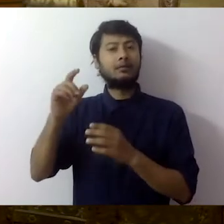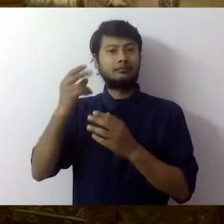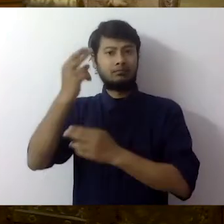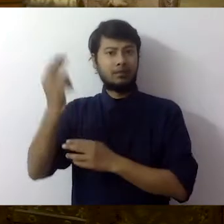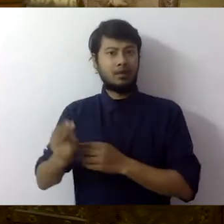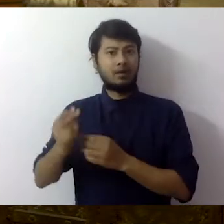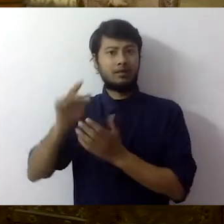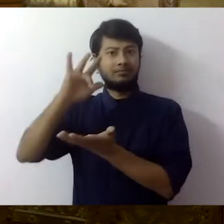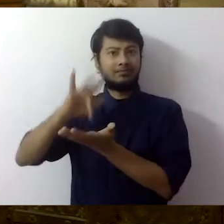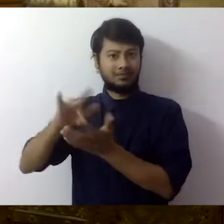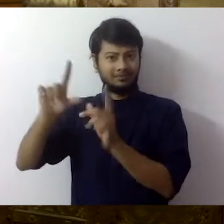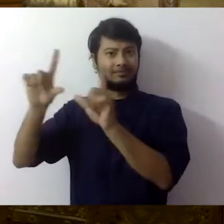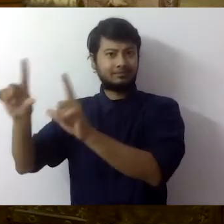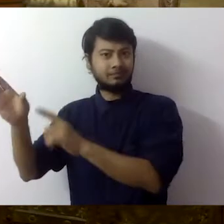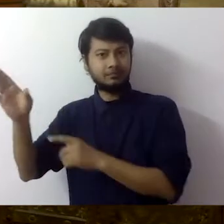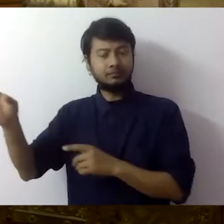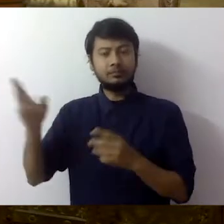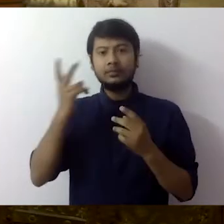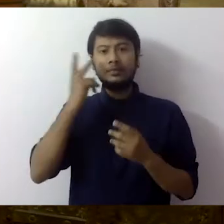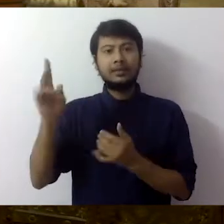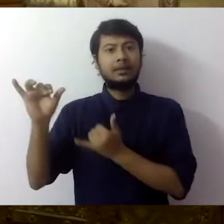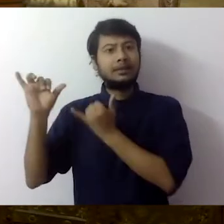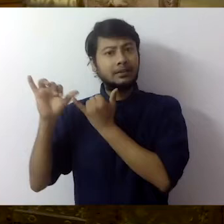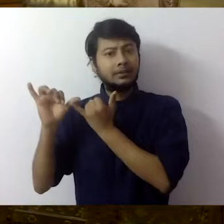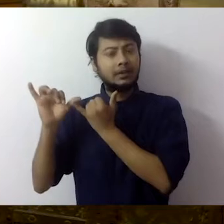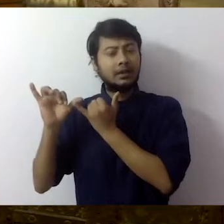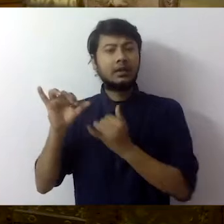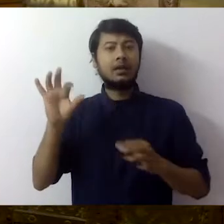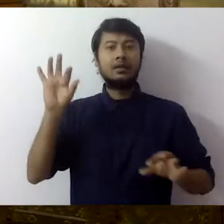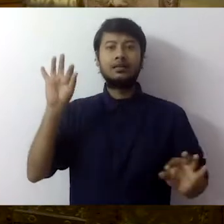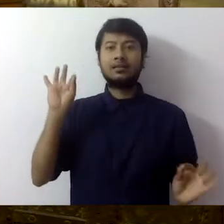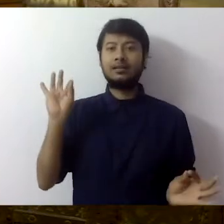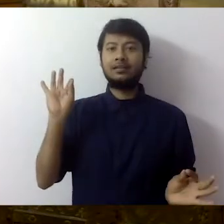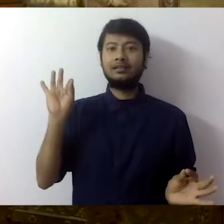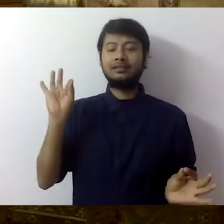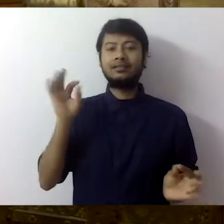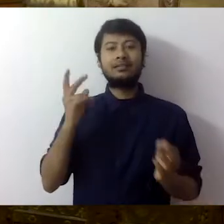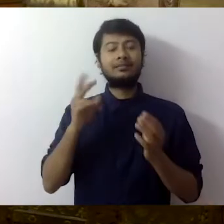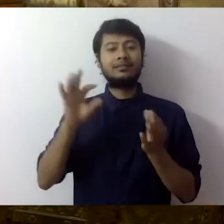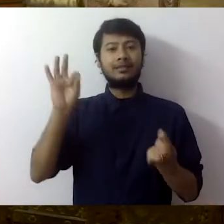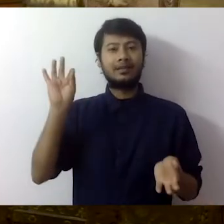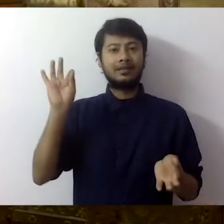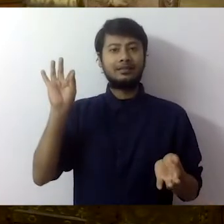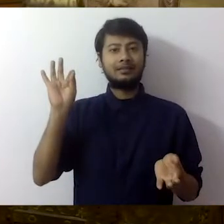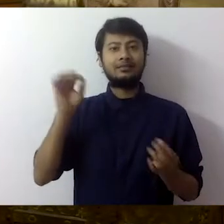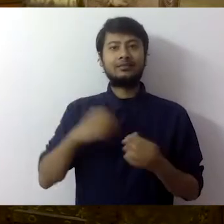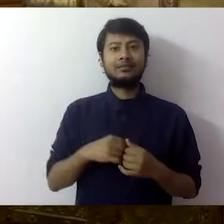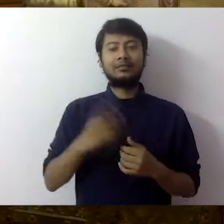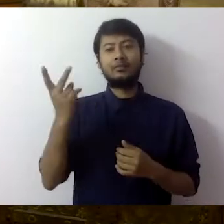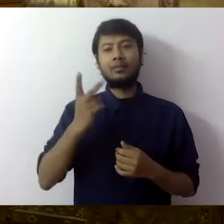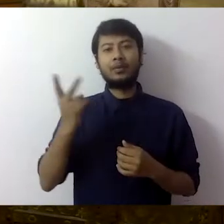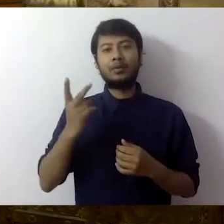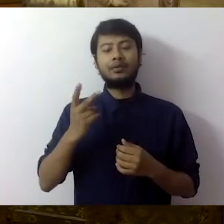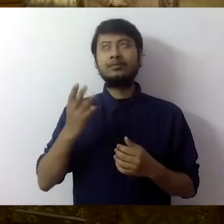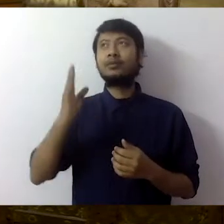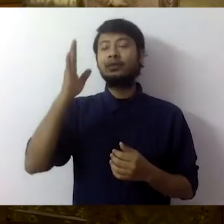prints feature the similar iconography of Krishna and Radha, the divine lovers that have captured the